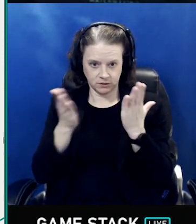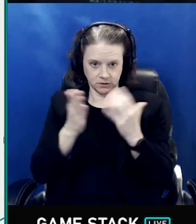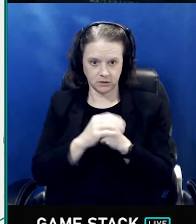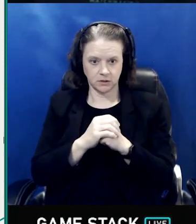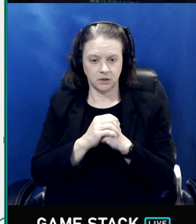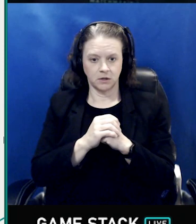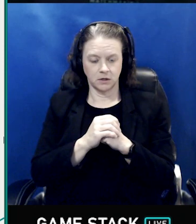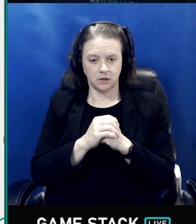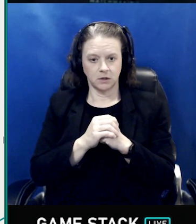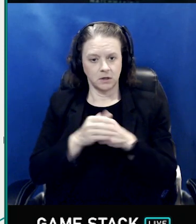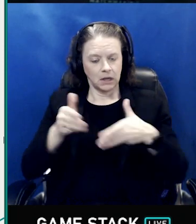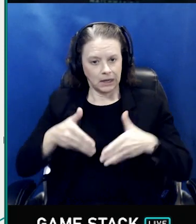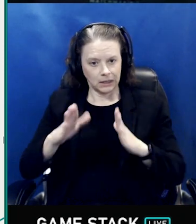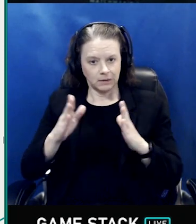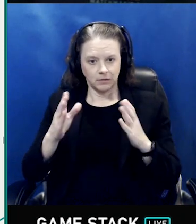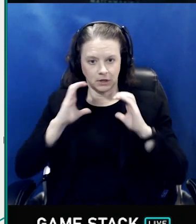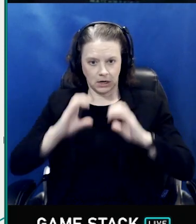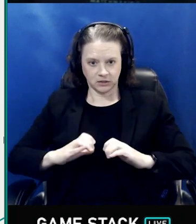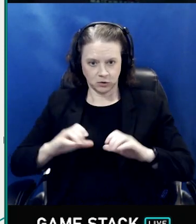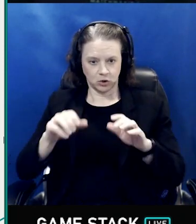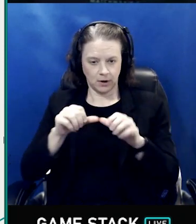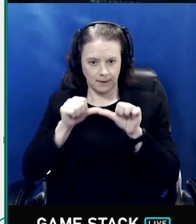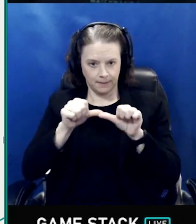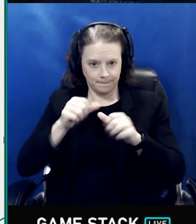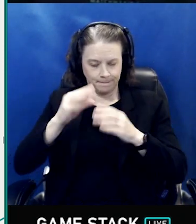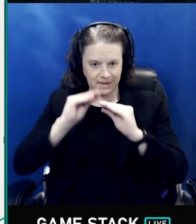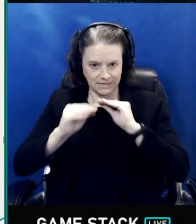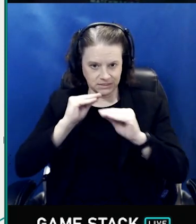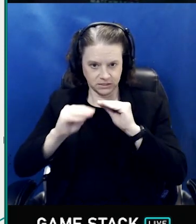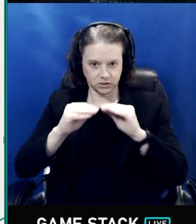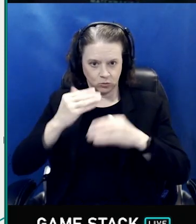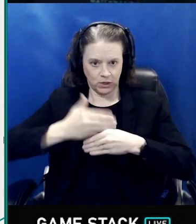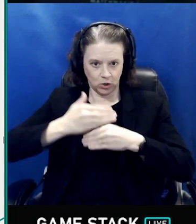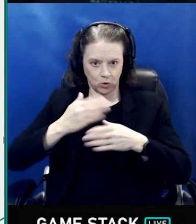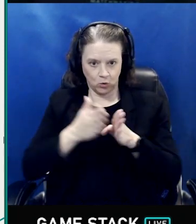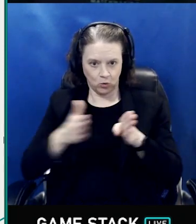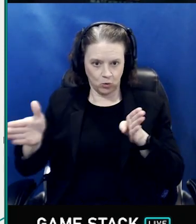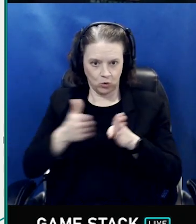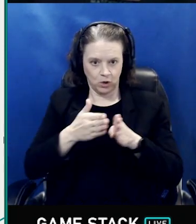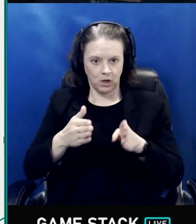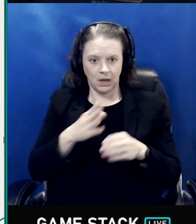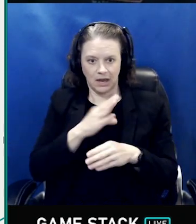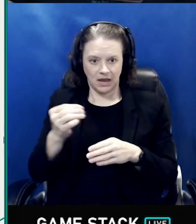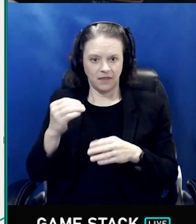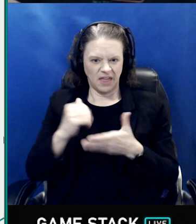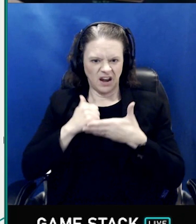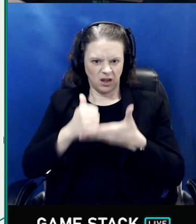Enabling customized maintenance window on some services is one of the result of those efforts.